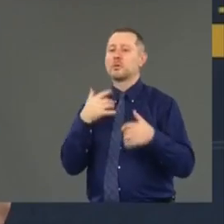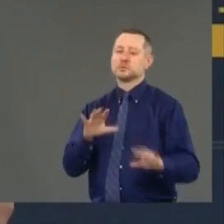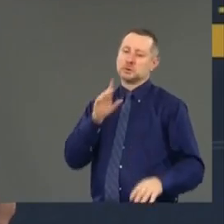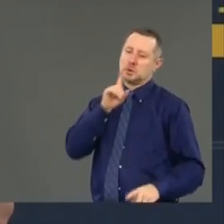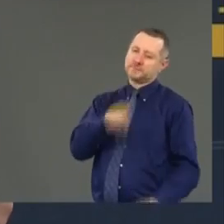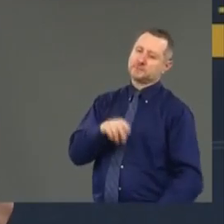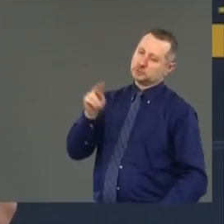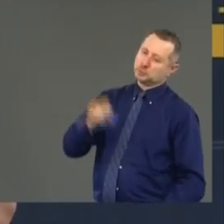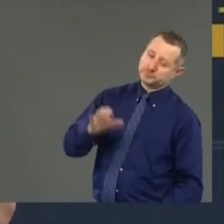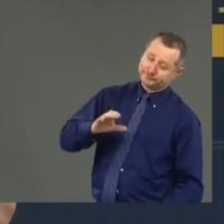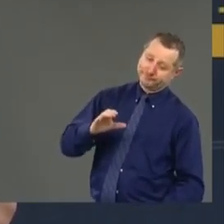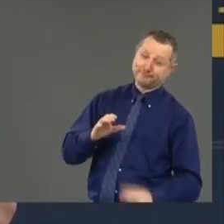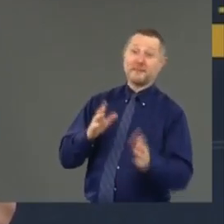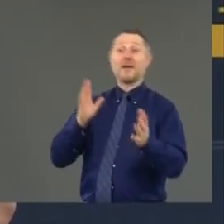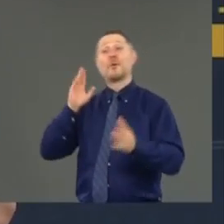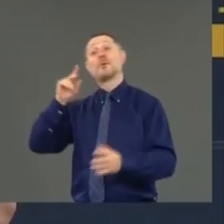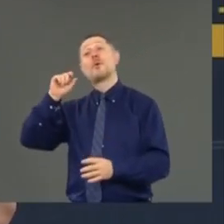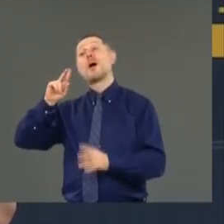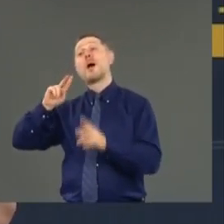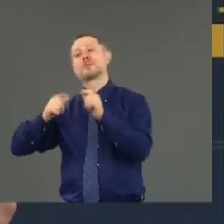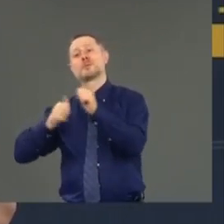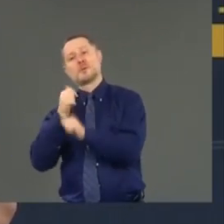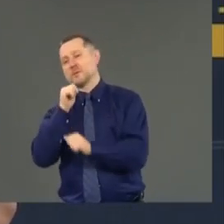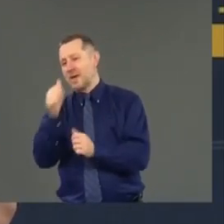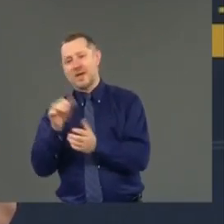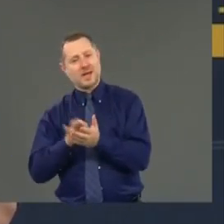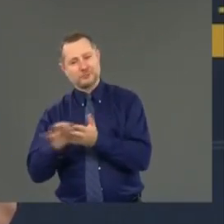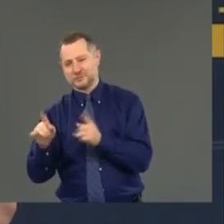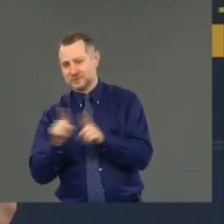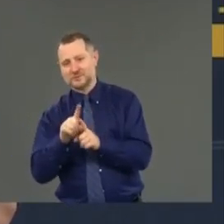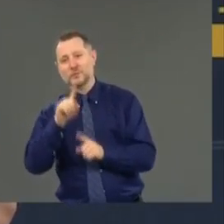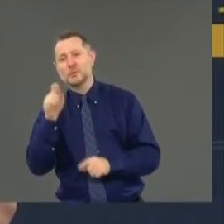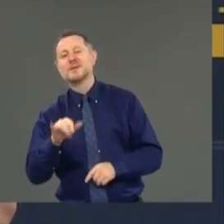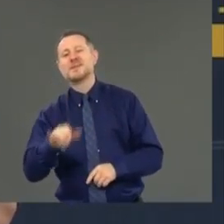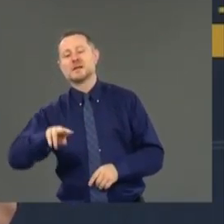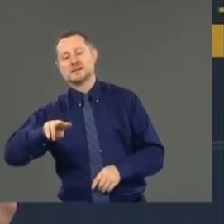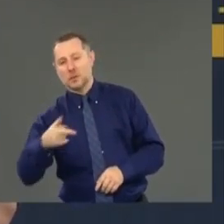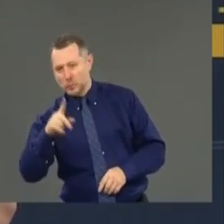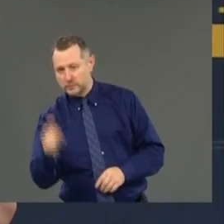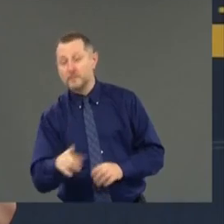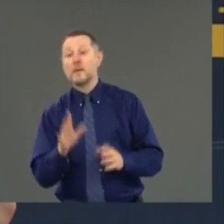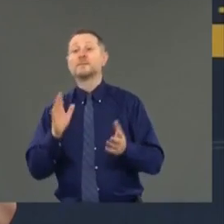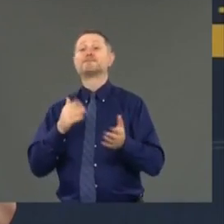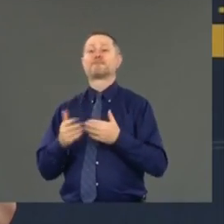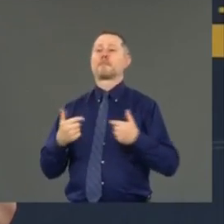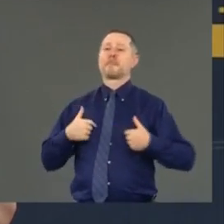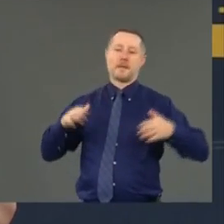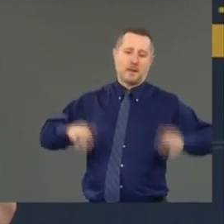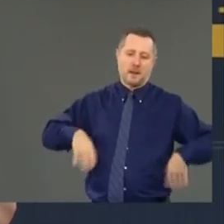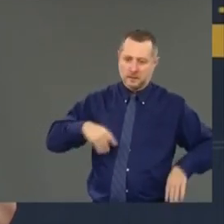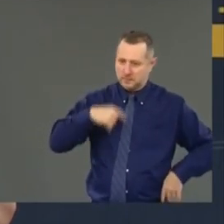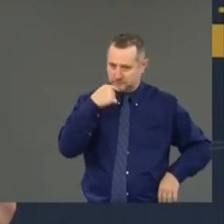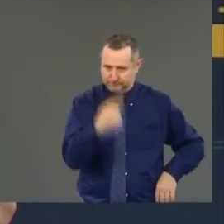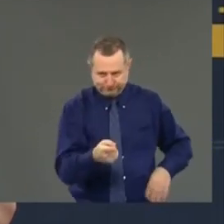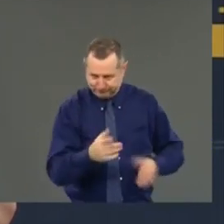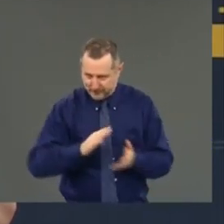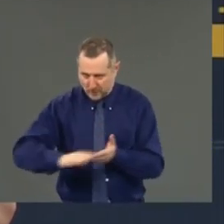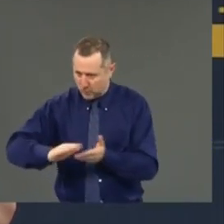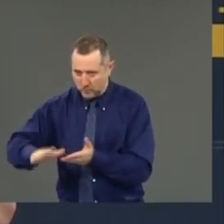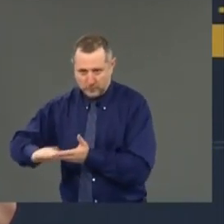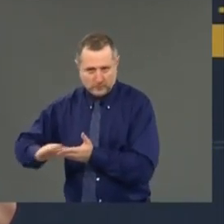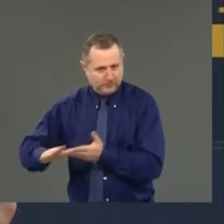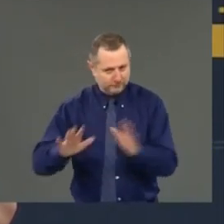follow-up, doesn't count as a question. We haven't done any layoffs. We hope not to do any